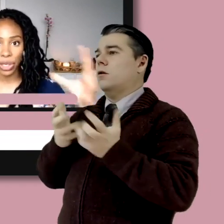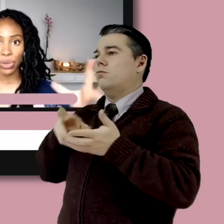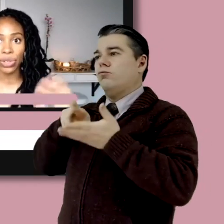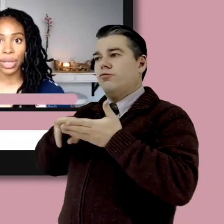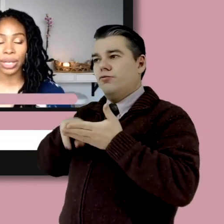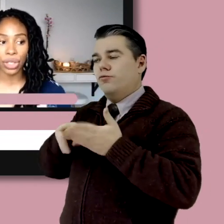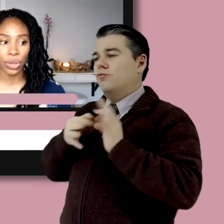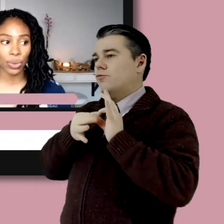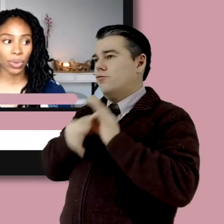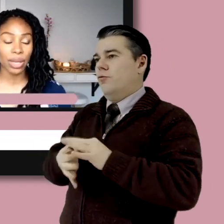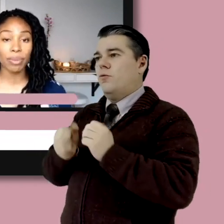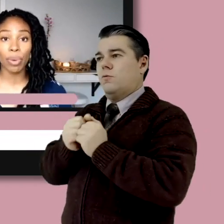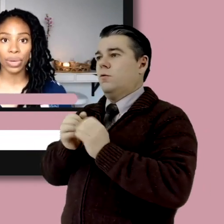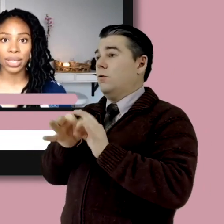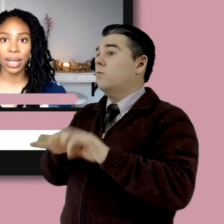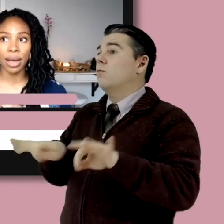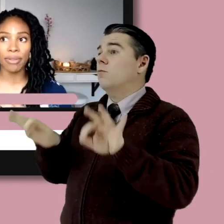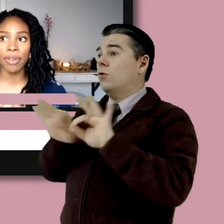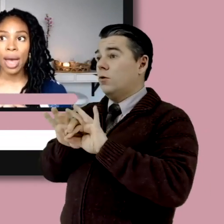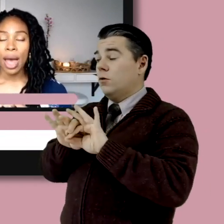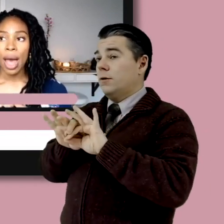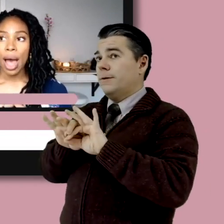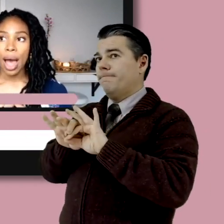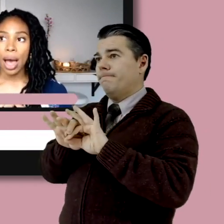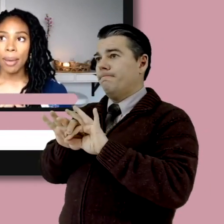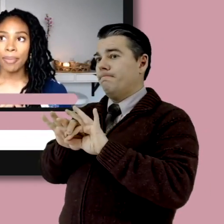just research linked to the importance of